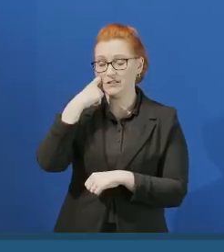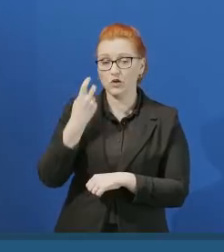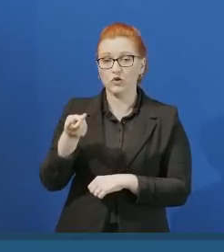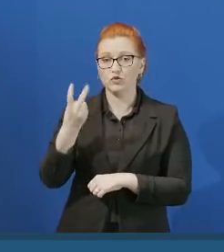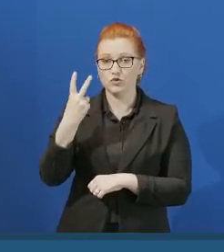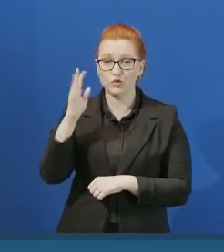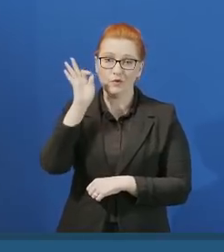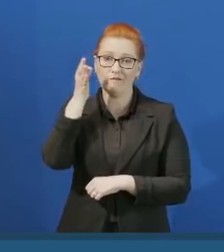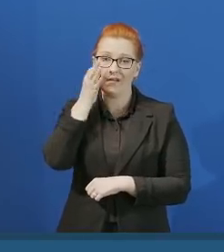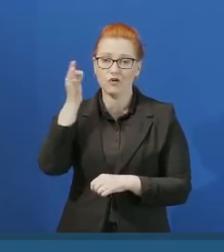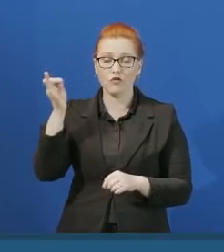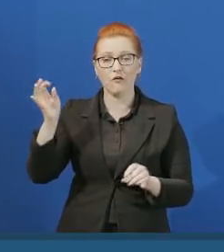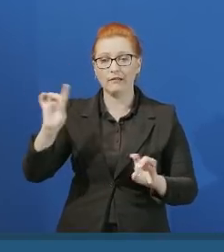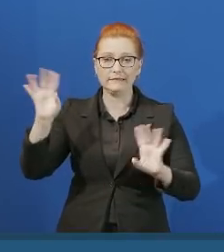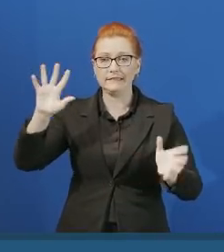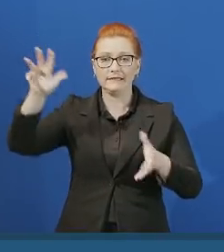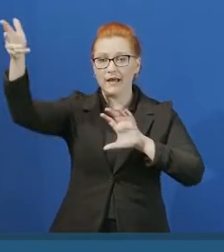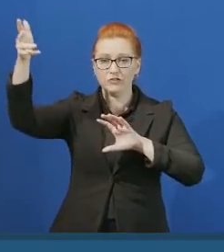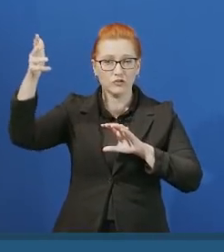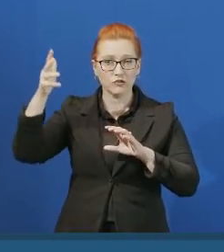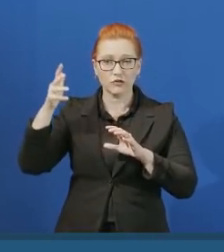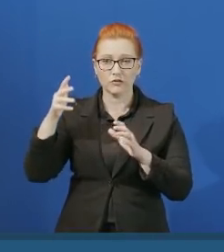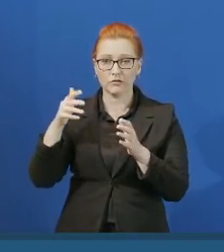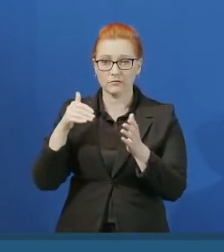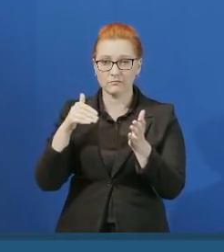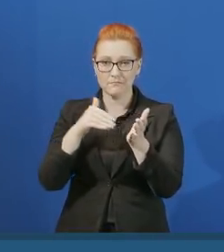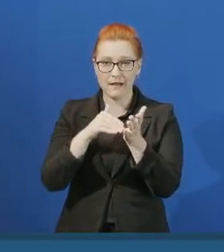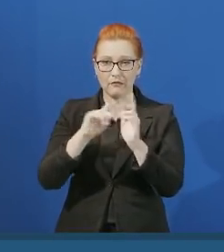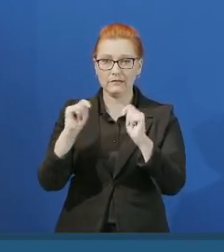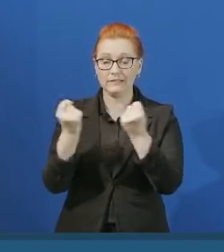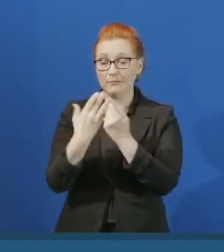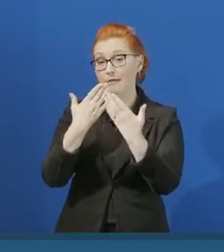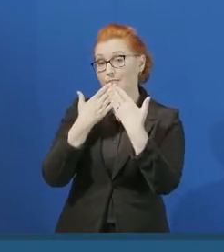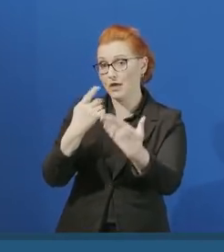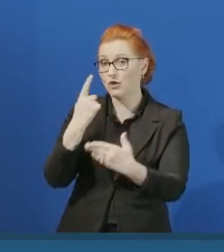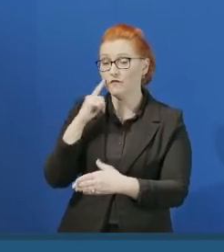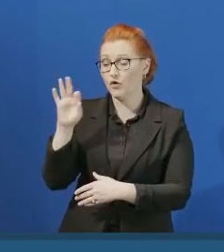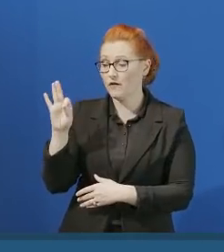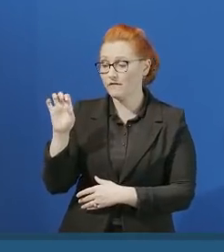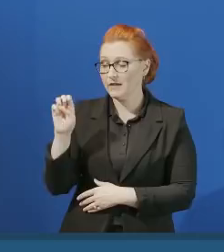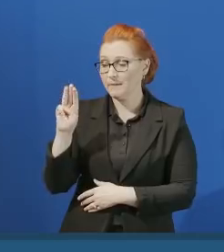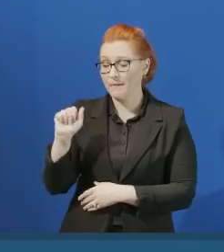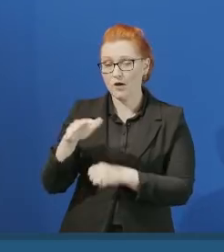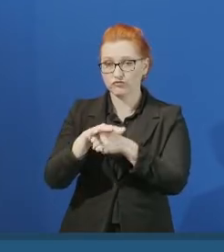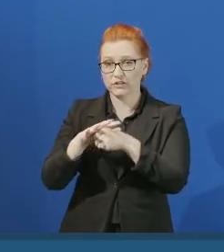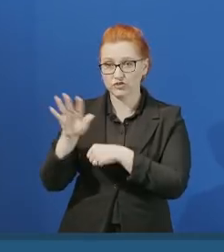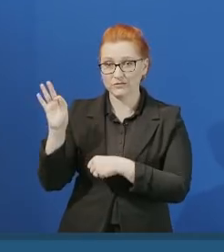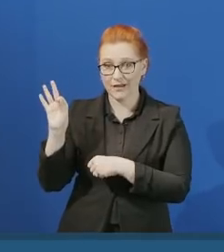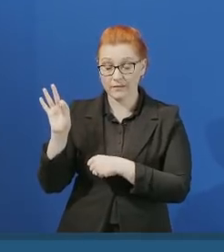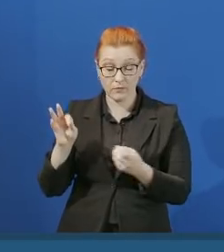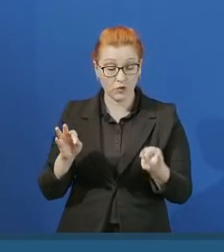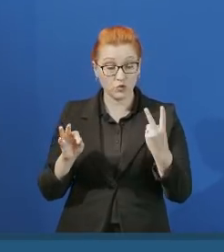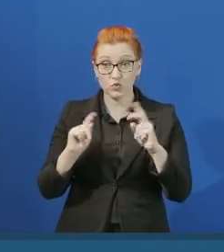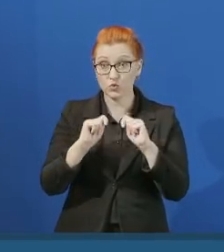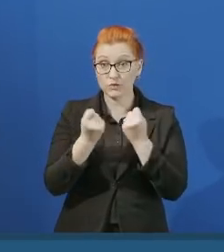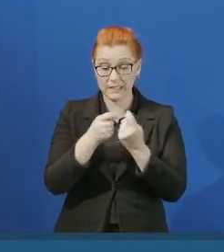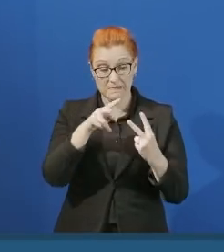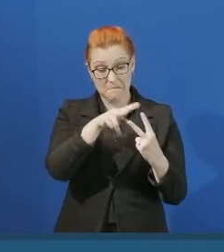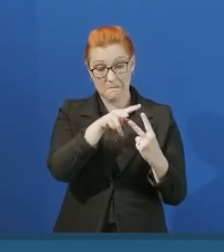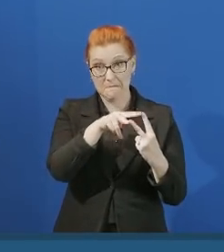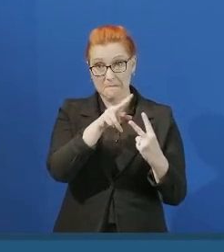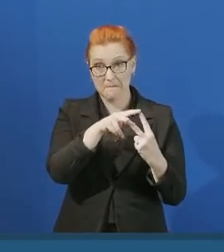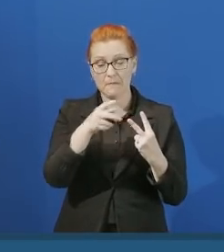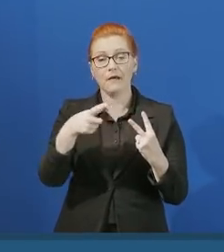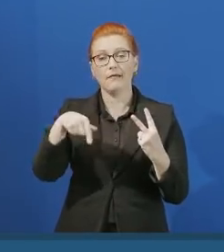teams. I want to thank FEMA Region 9 for that. Those 2 teams are intended to man alternate care